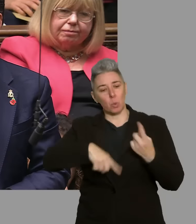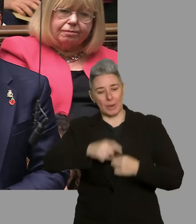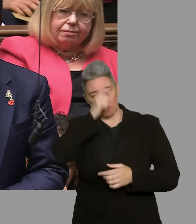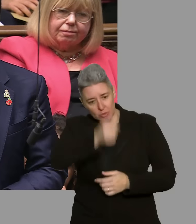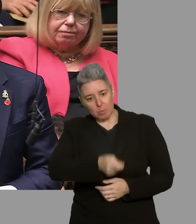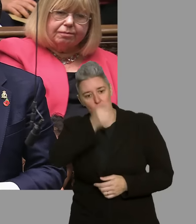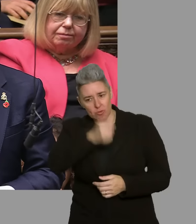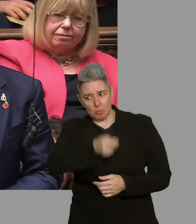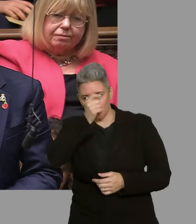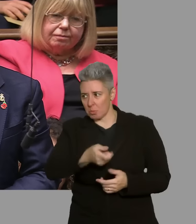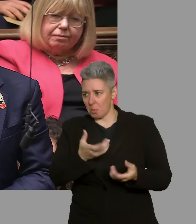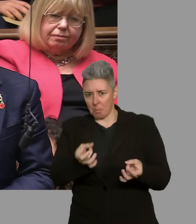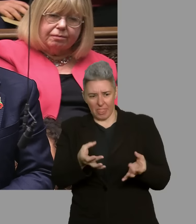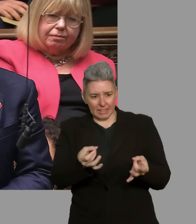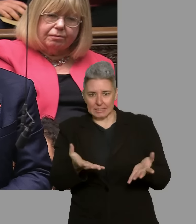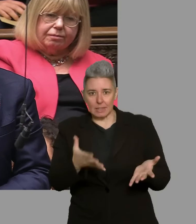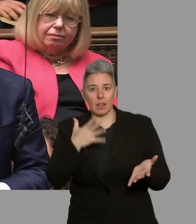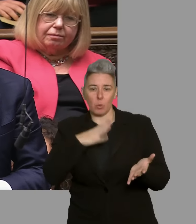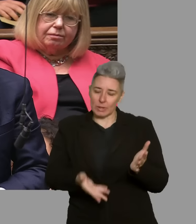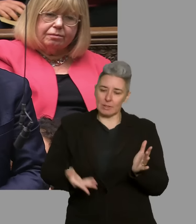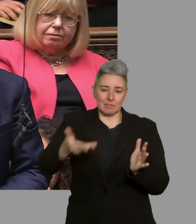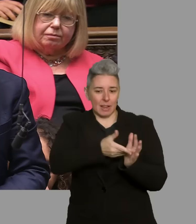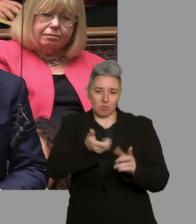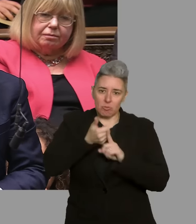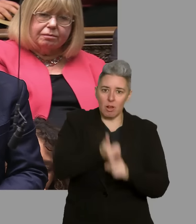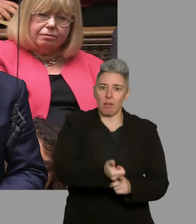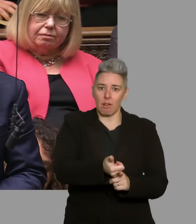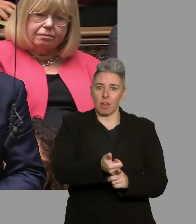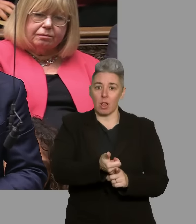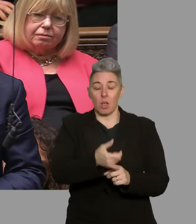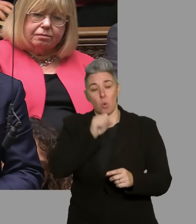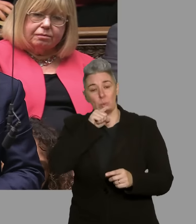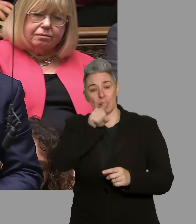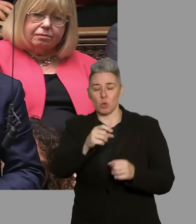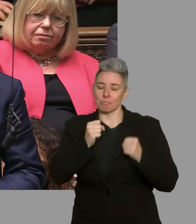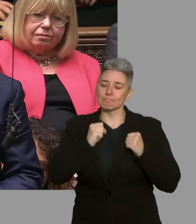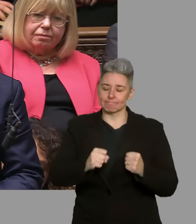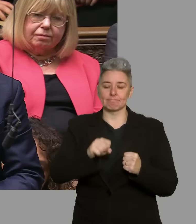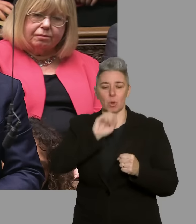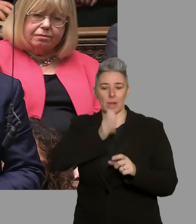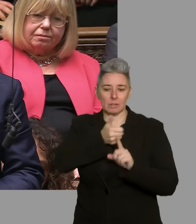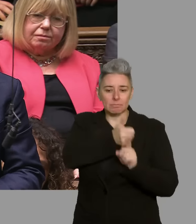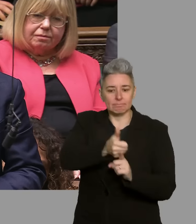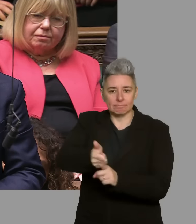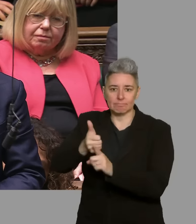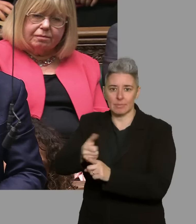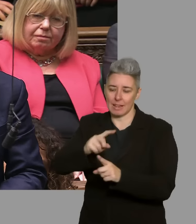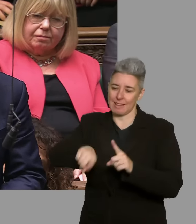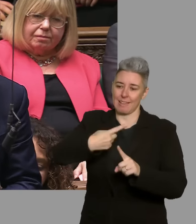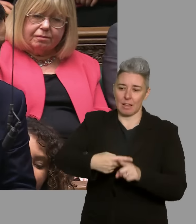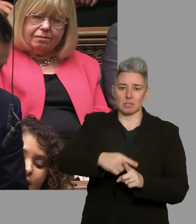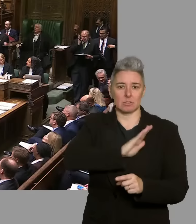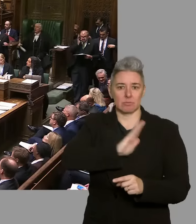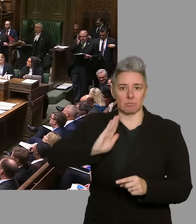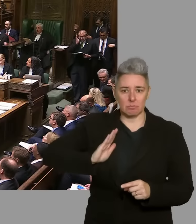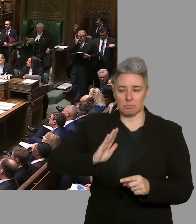in Stevenage and across the UK in delivering this government's new veteran strategy in full?